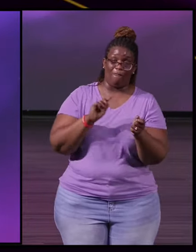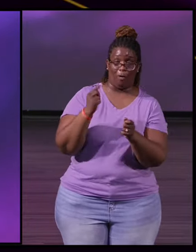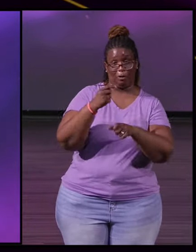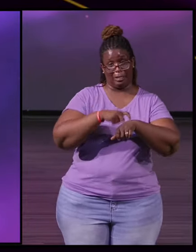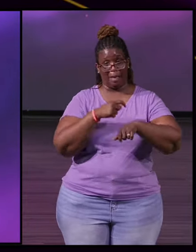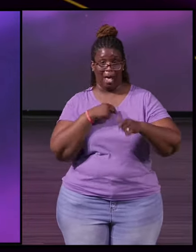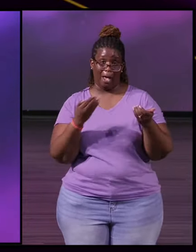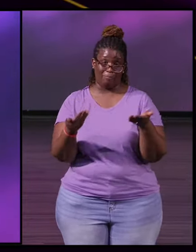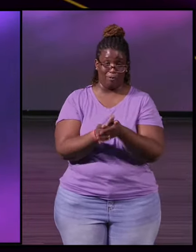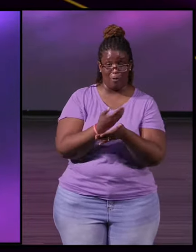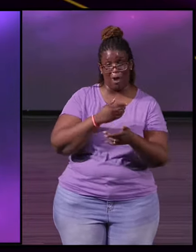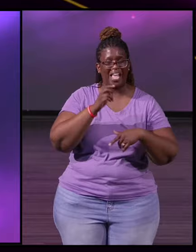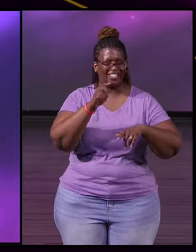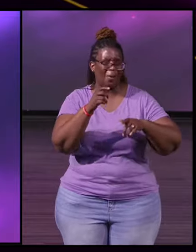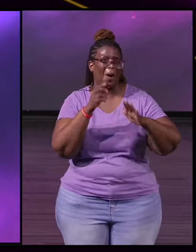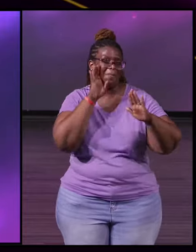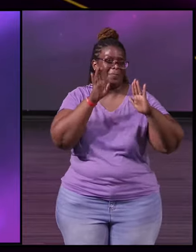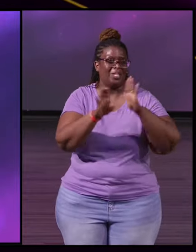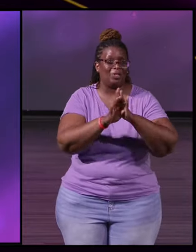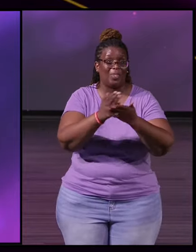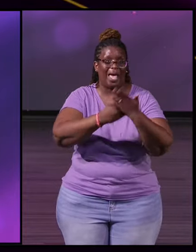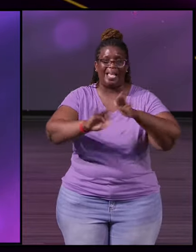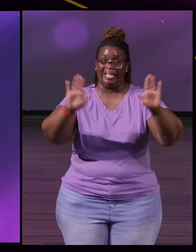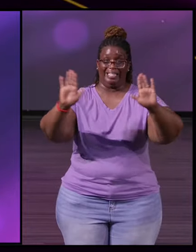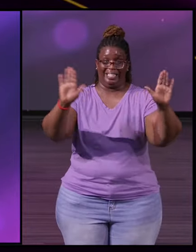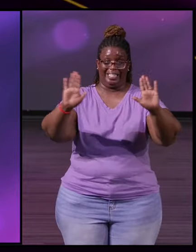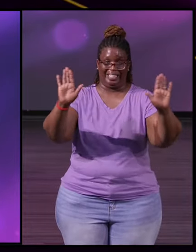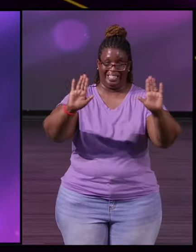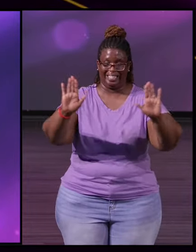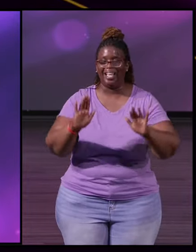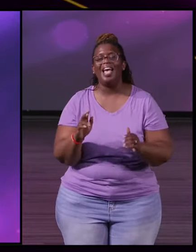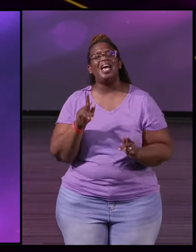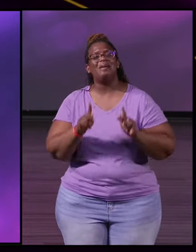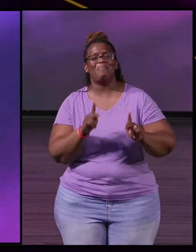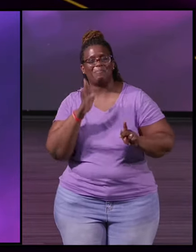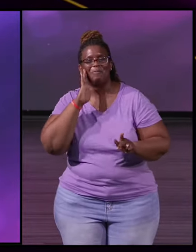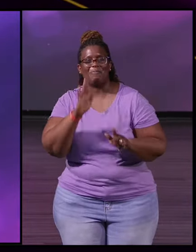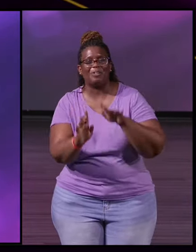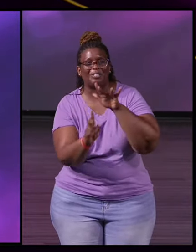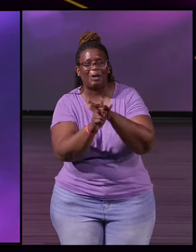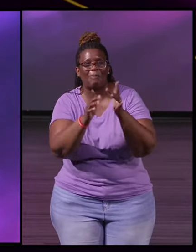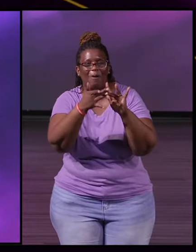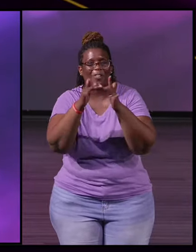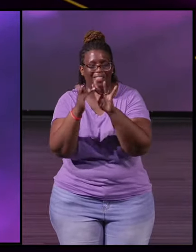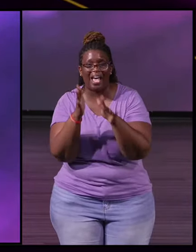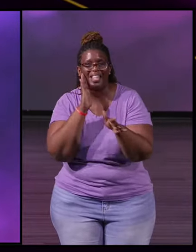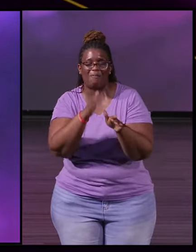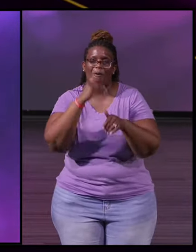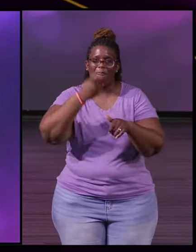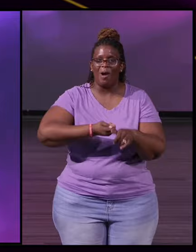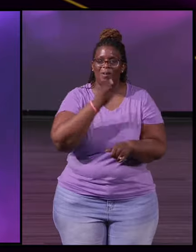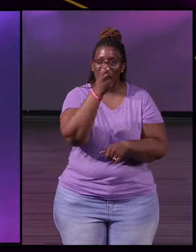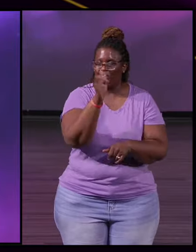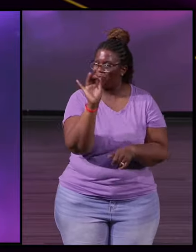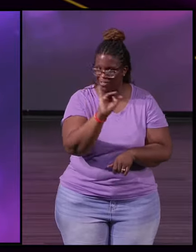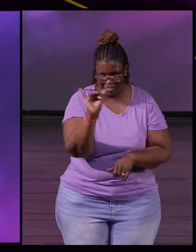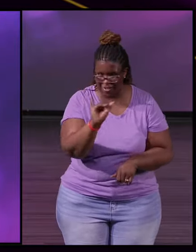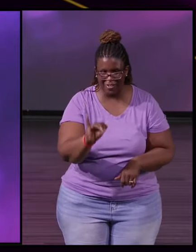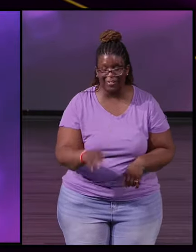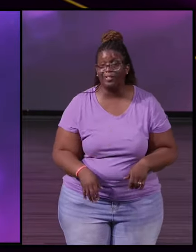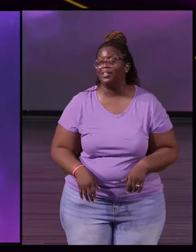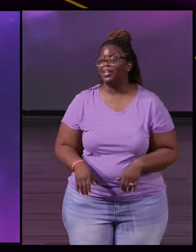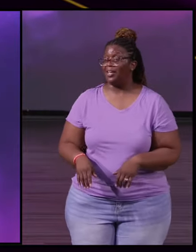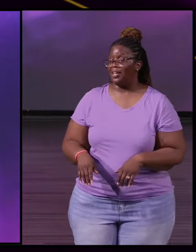drop an emoji with a hand wave, and our online community of greeters and congregation is gonna be there to welcome you and flood you with some